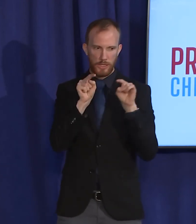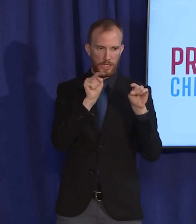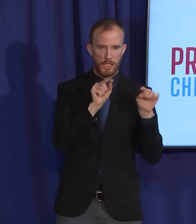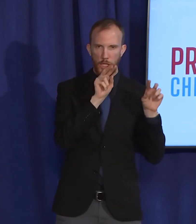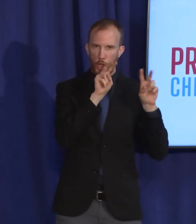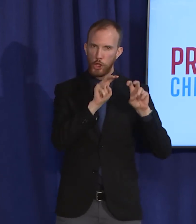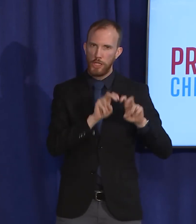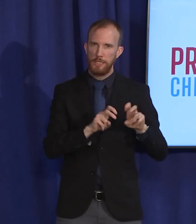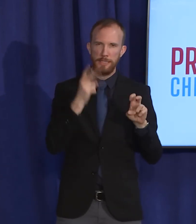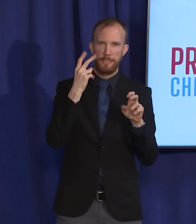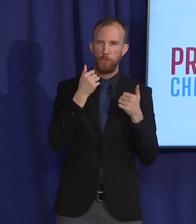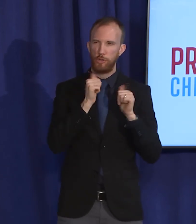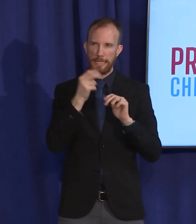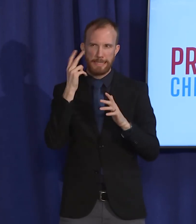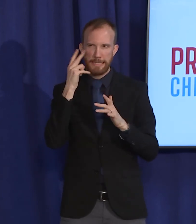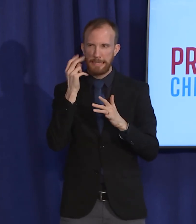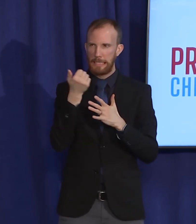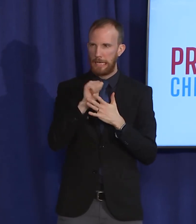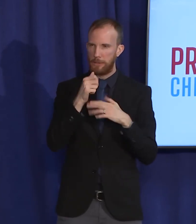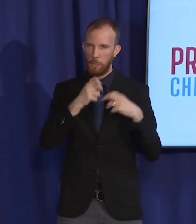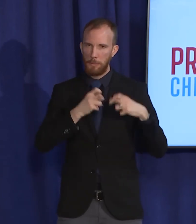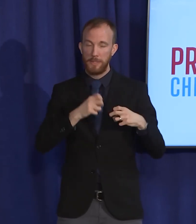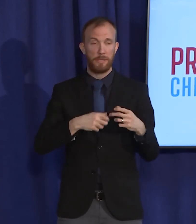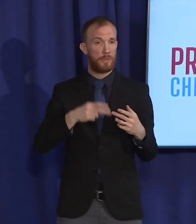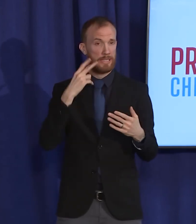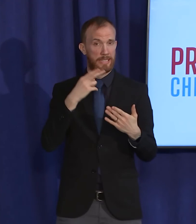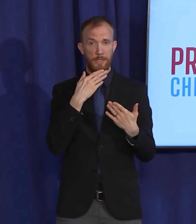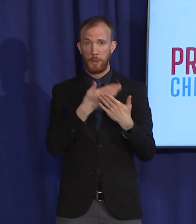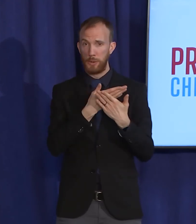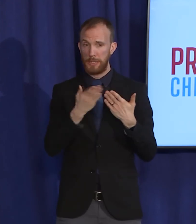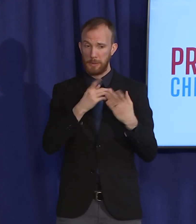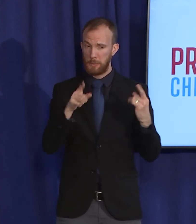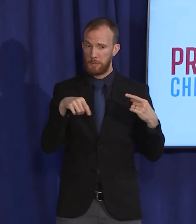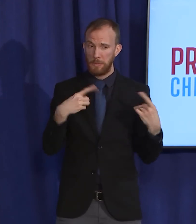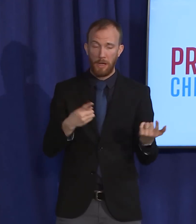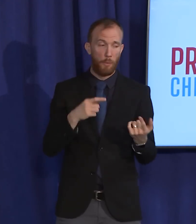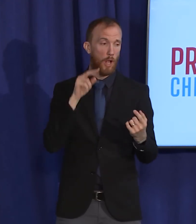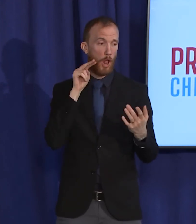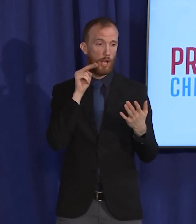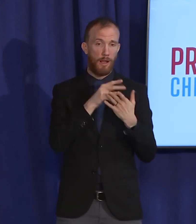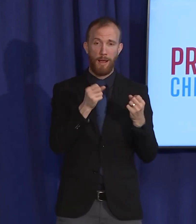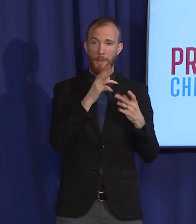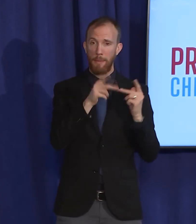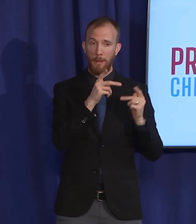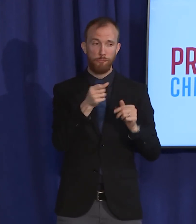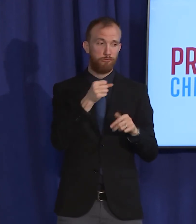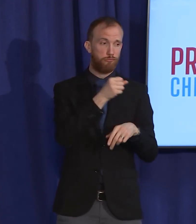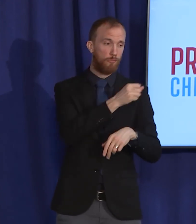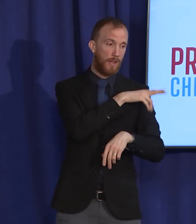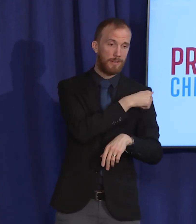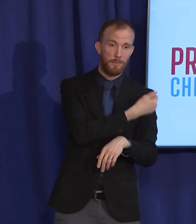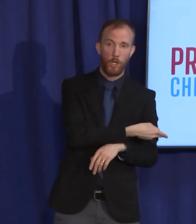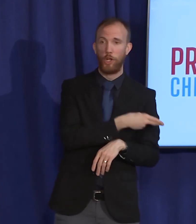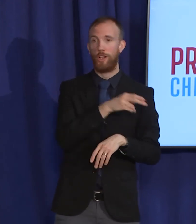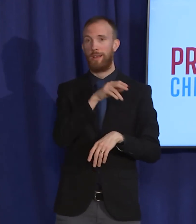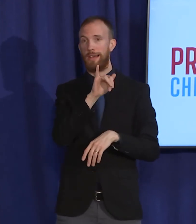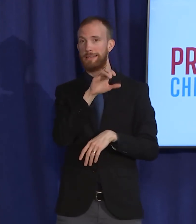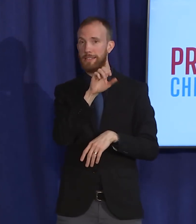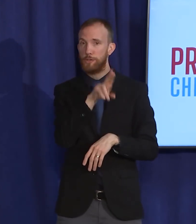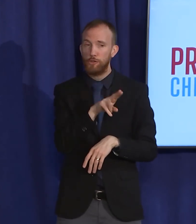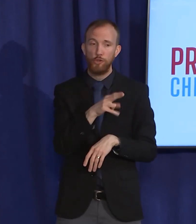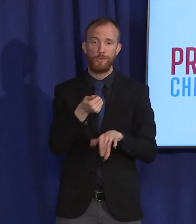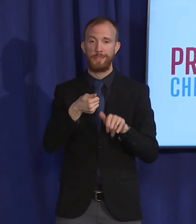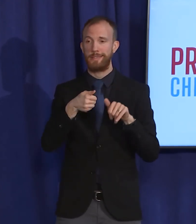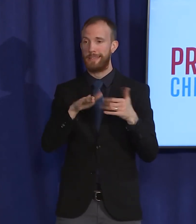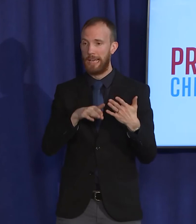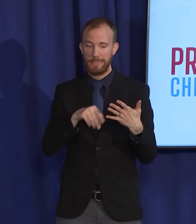have continued to see very good news where we look at our severe outcomes, our hospitalizations, our ICU visits, our deaths. Our